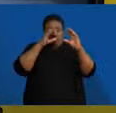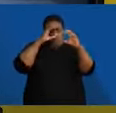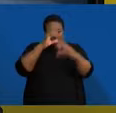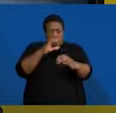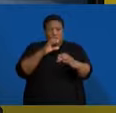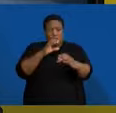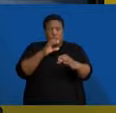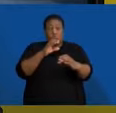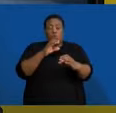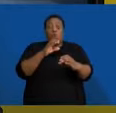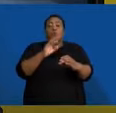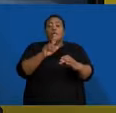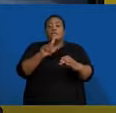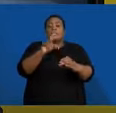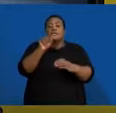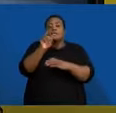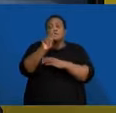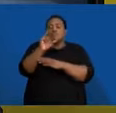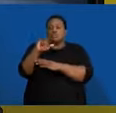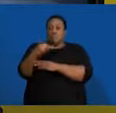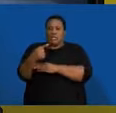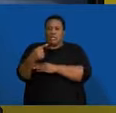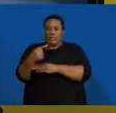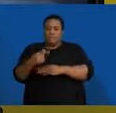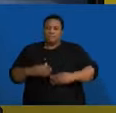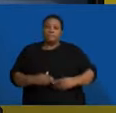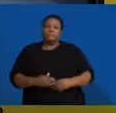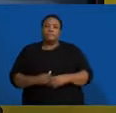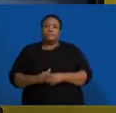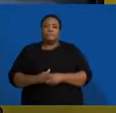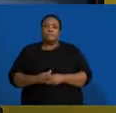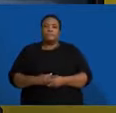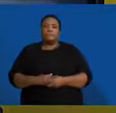let's just look at a specific question from past papers.